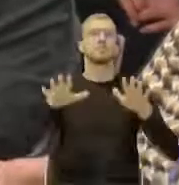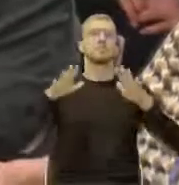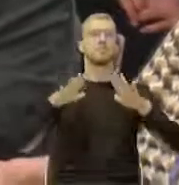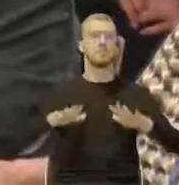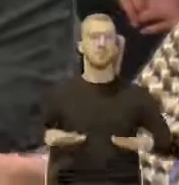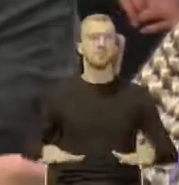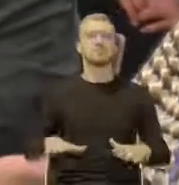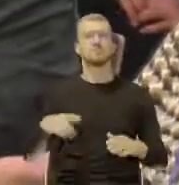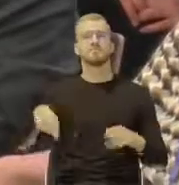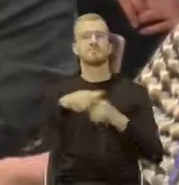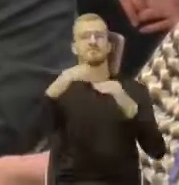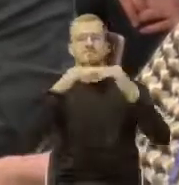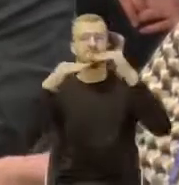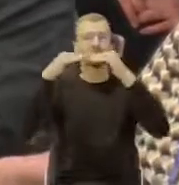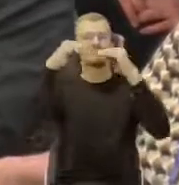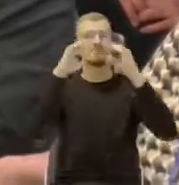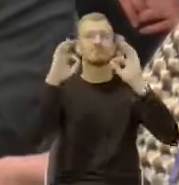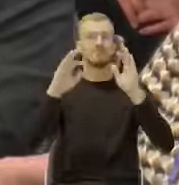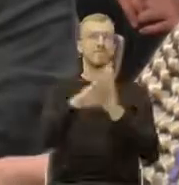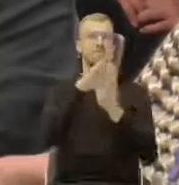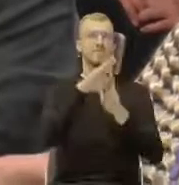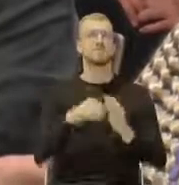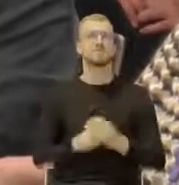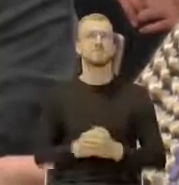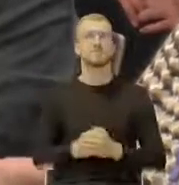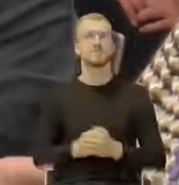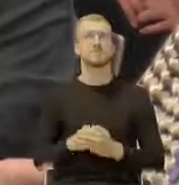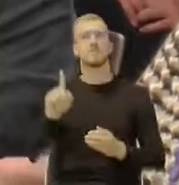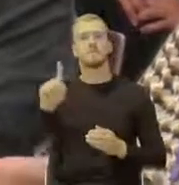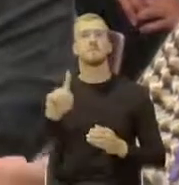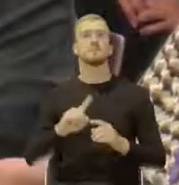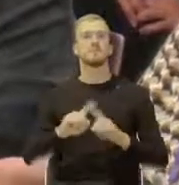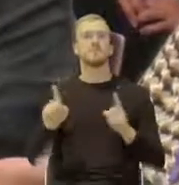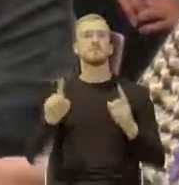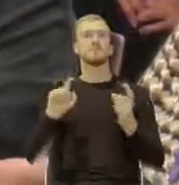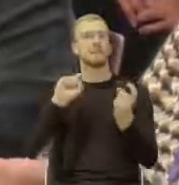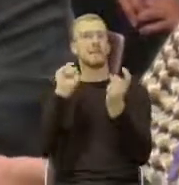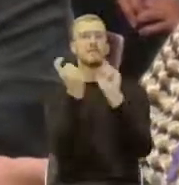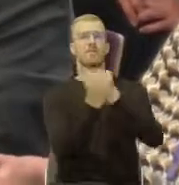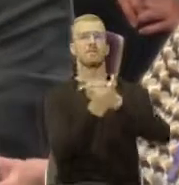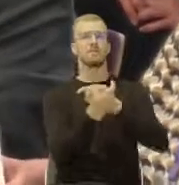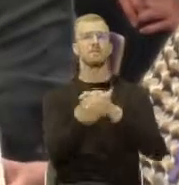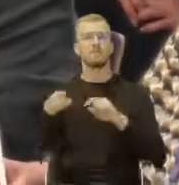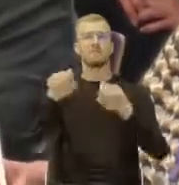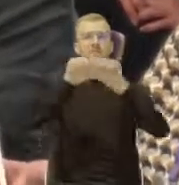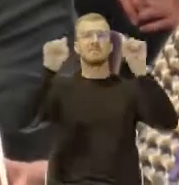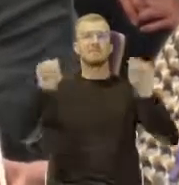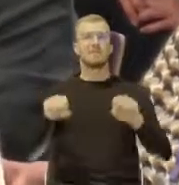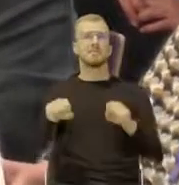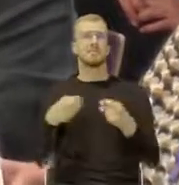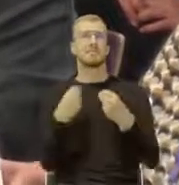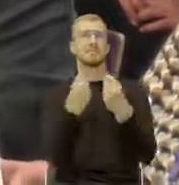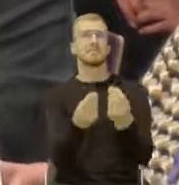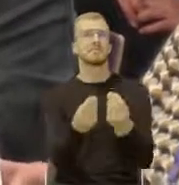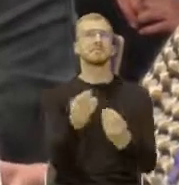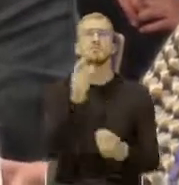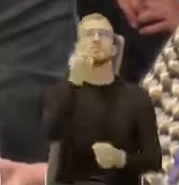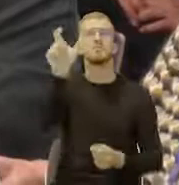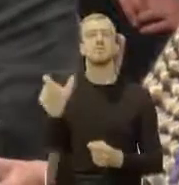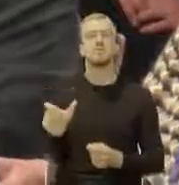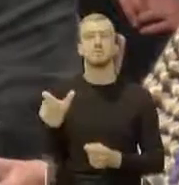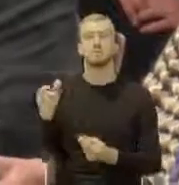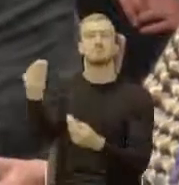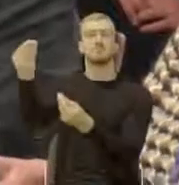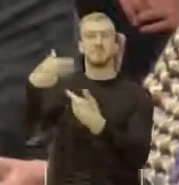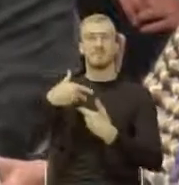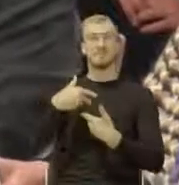system, by giving all stakeholders voice and a seat at the table, will we ensure a renewed social contract